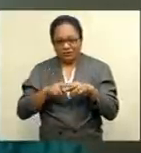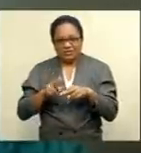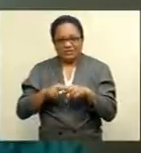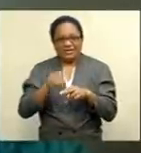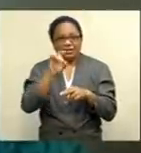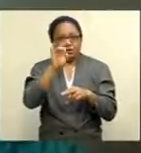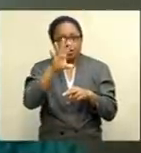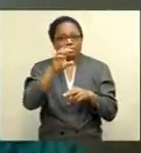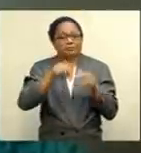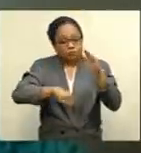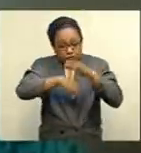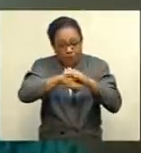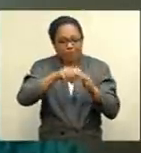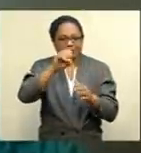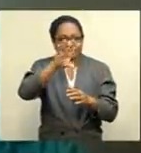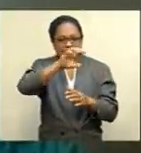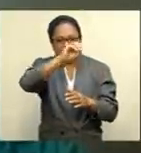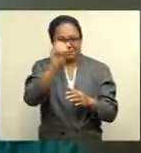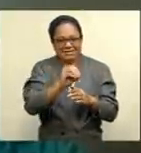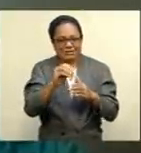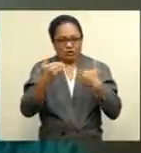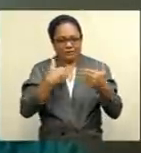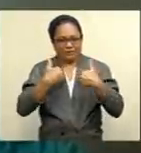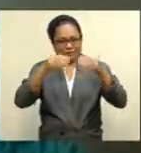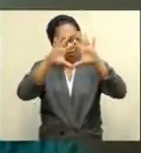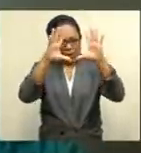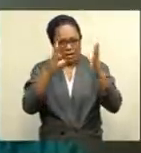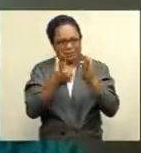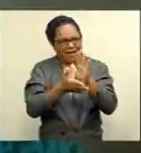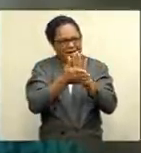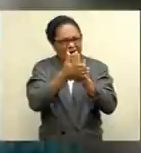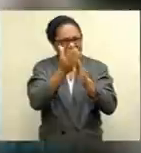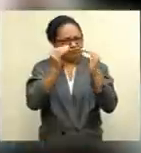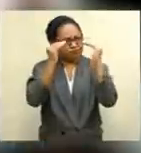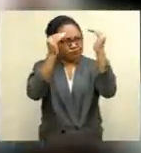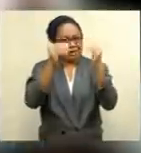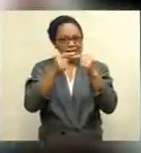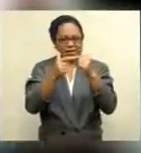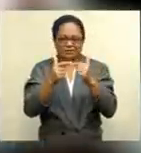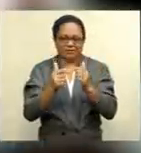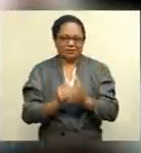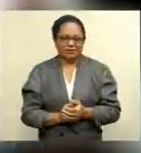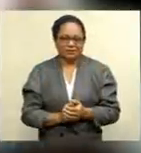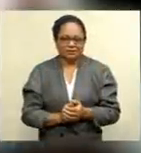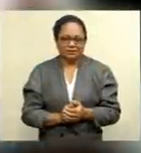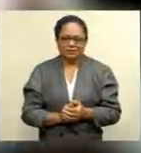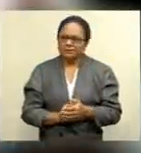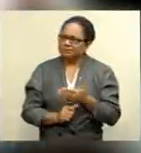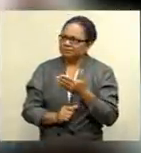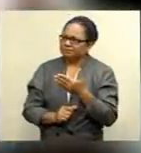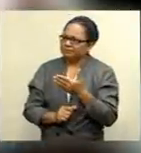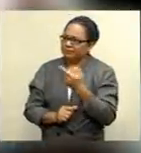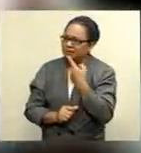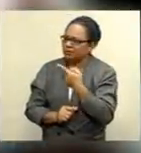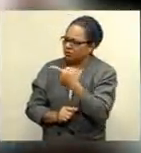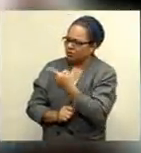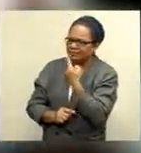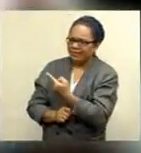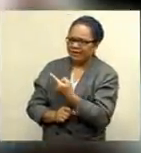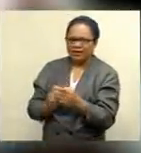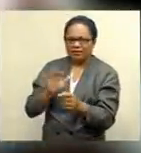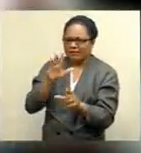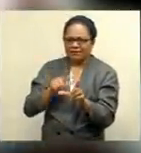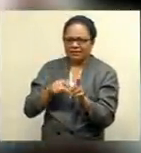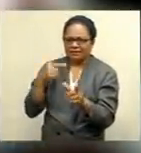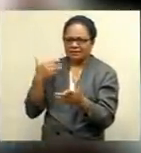of universities. It's certainly not in the ranking and even in the world. You said it's over 5 years,